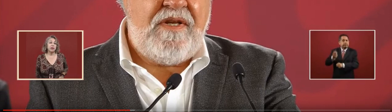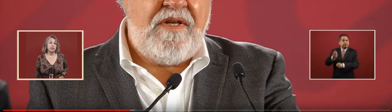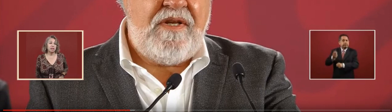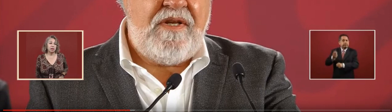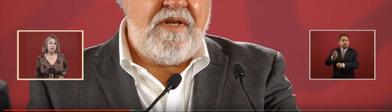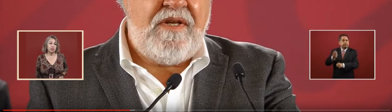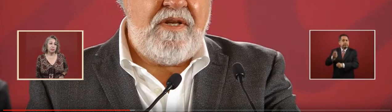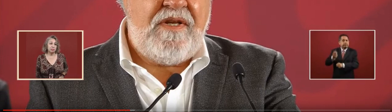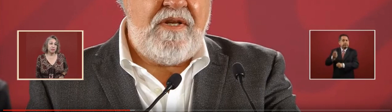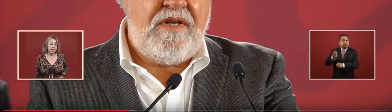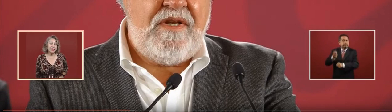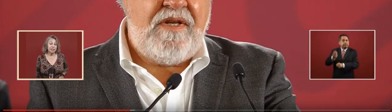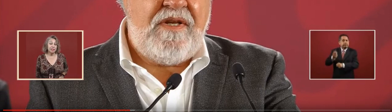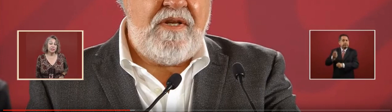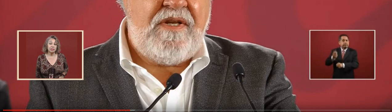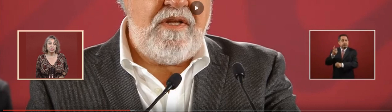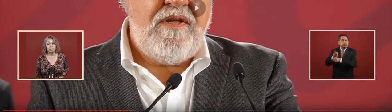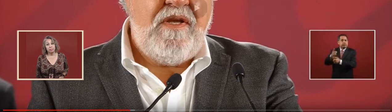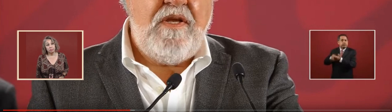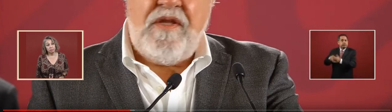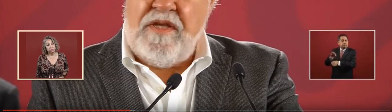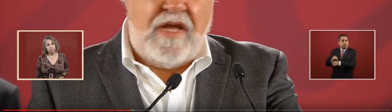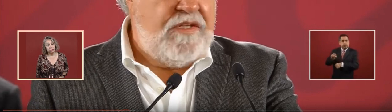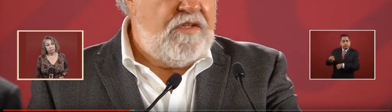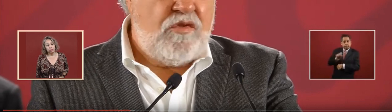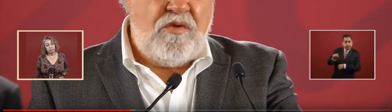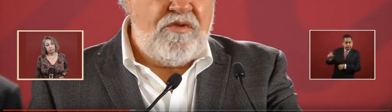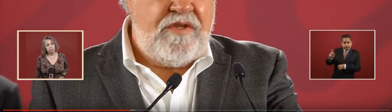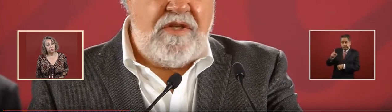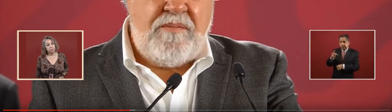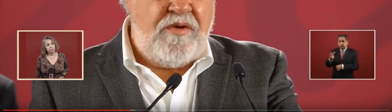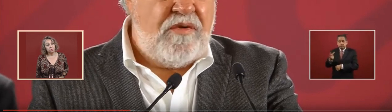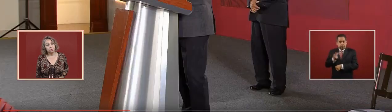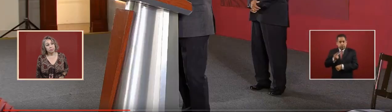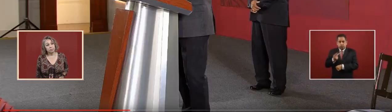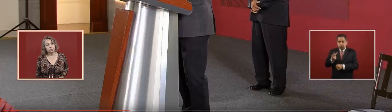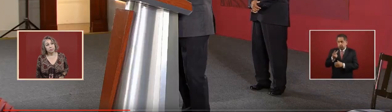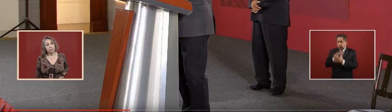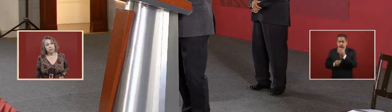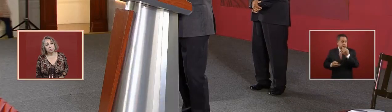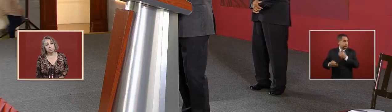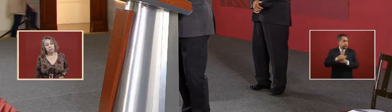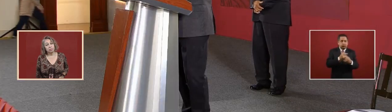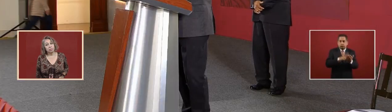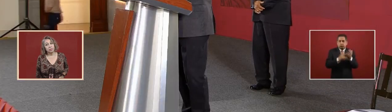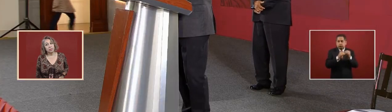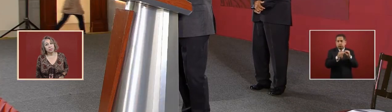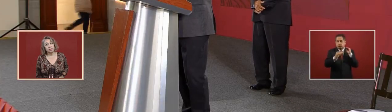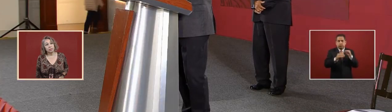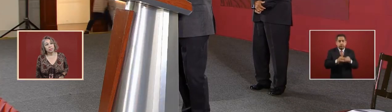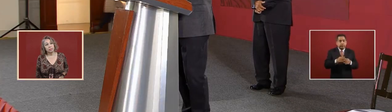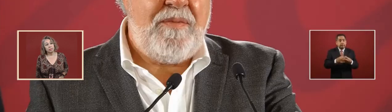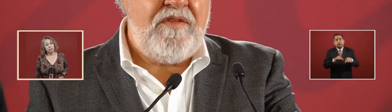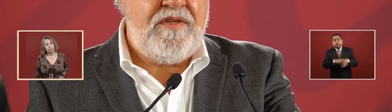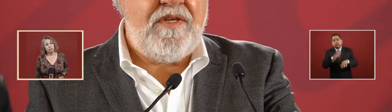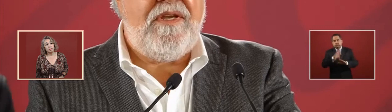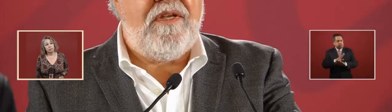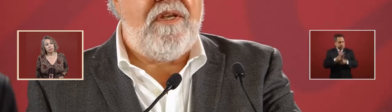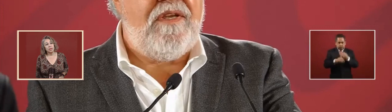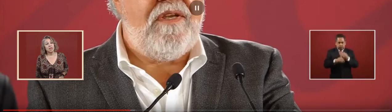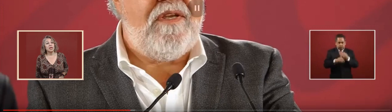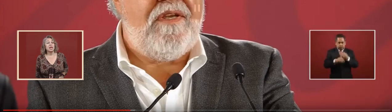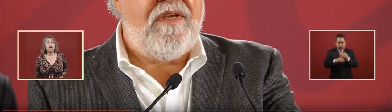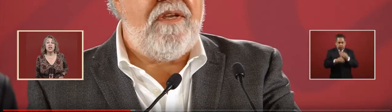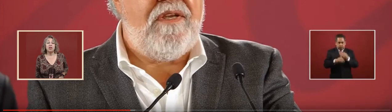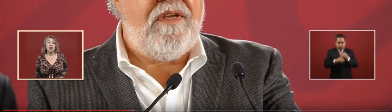of the citizens. Aquí todos tienen prioridad y por supuesto hay una responsabilidad específica en